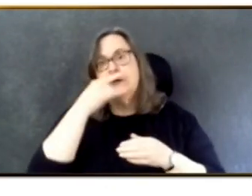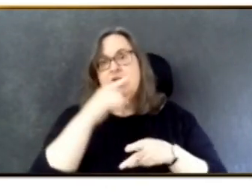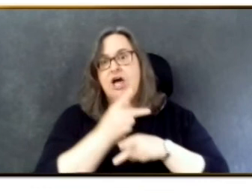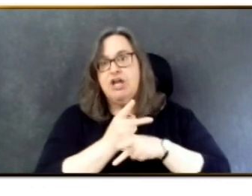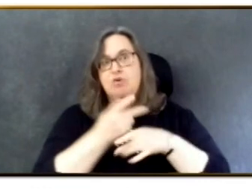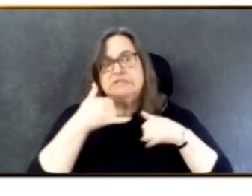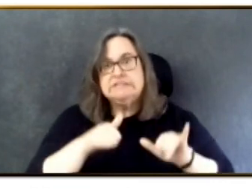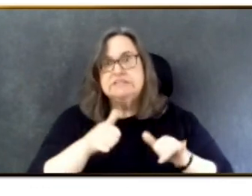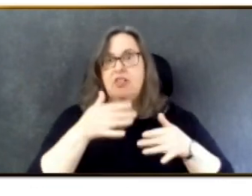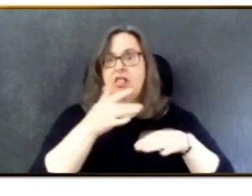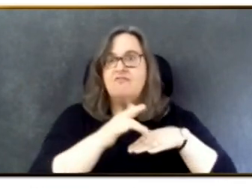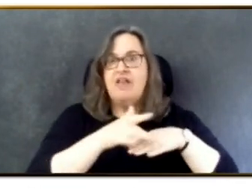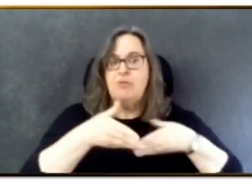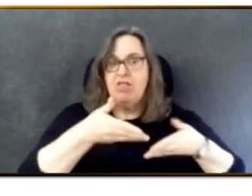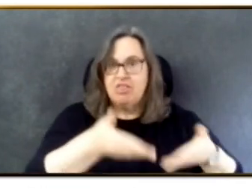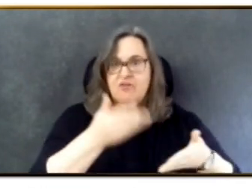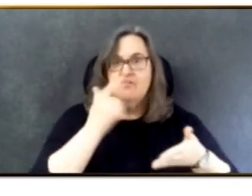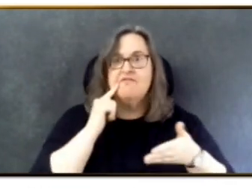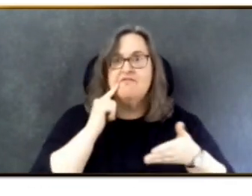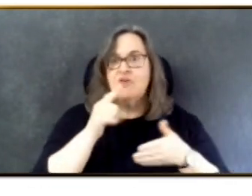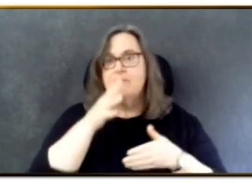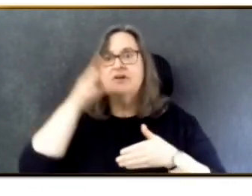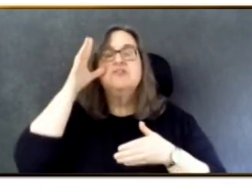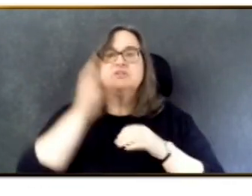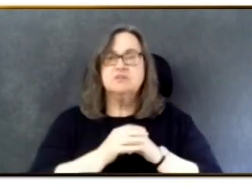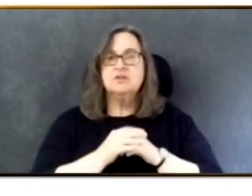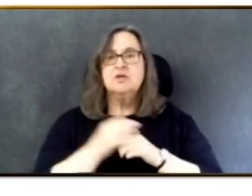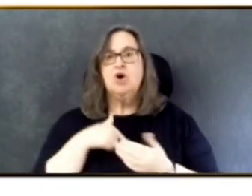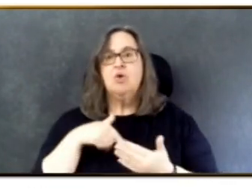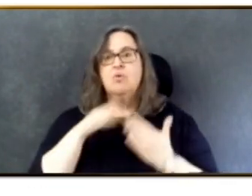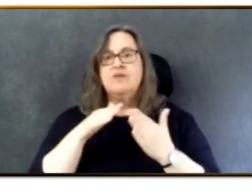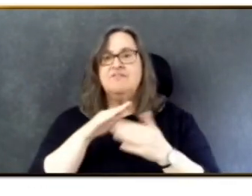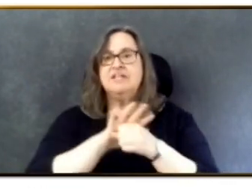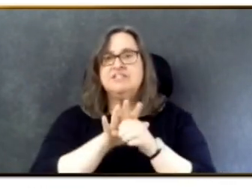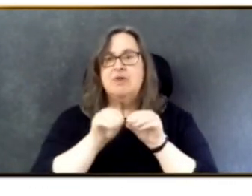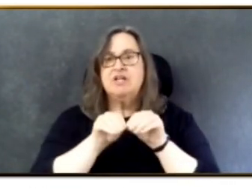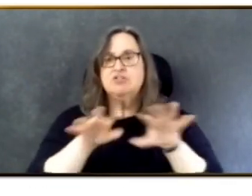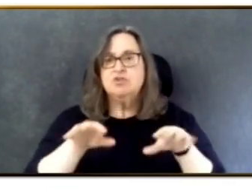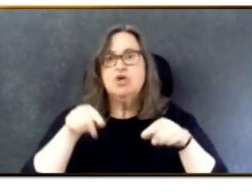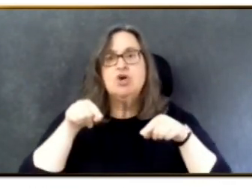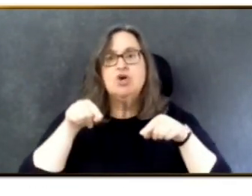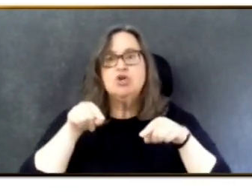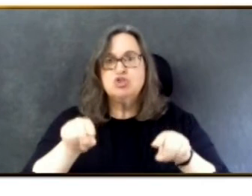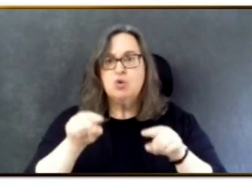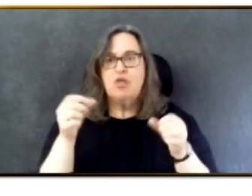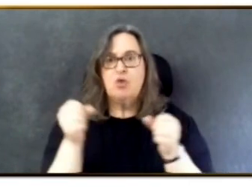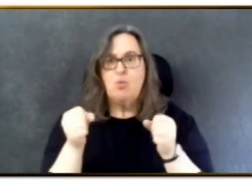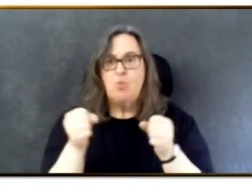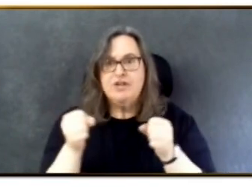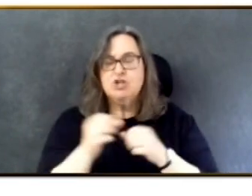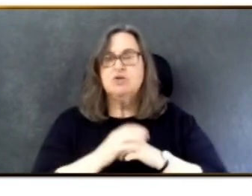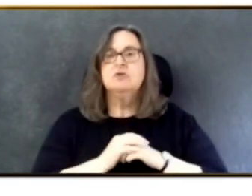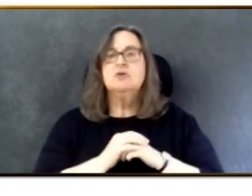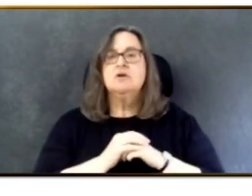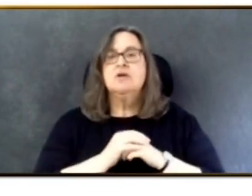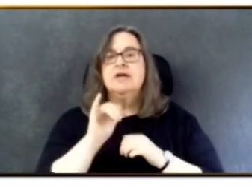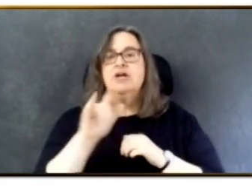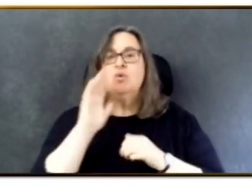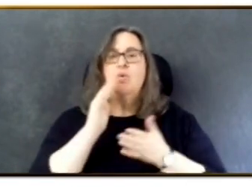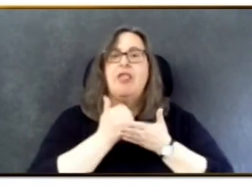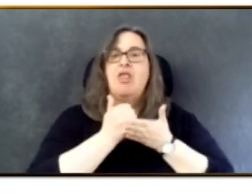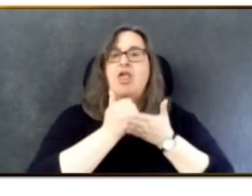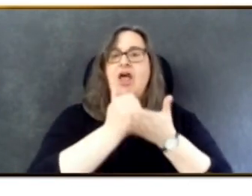need it. So as we face down this pandemic during this winter, Illinois is going to step in and help